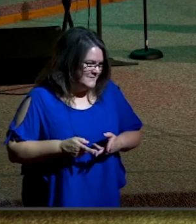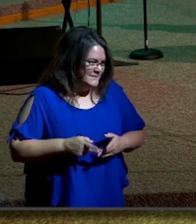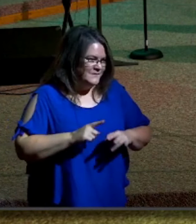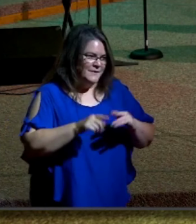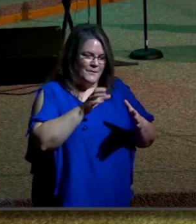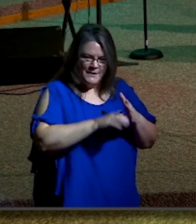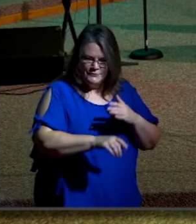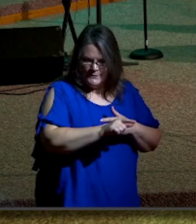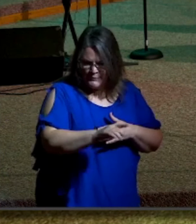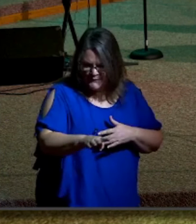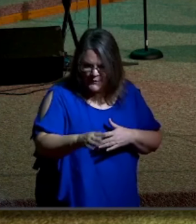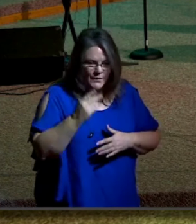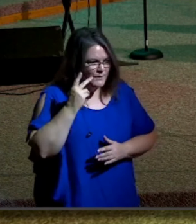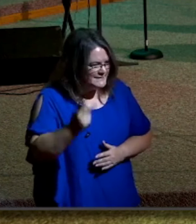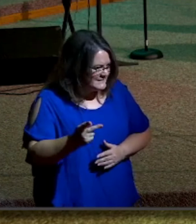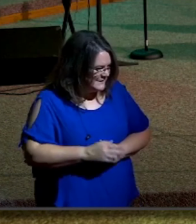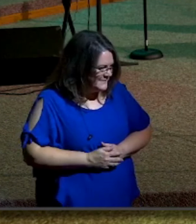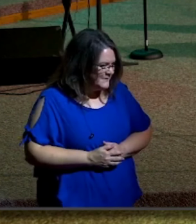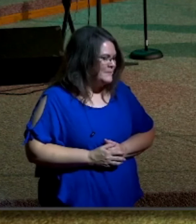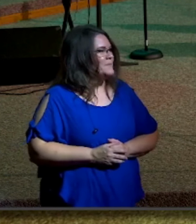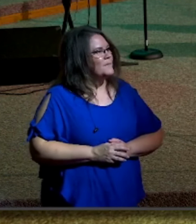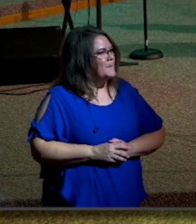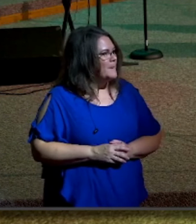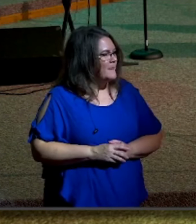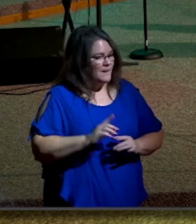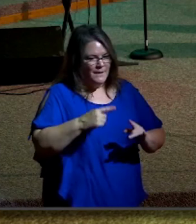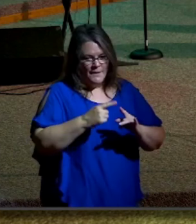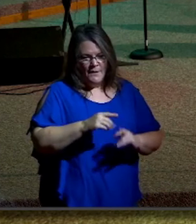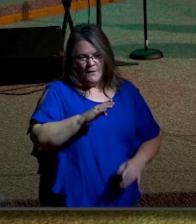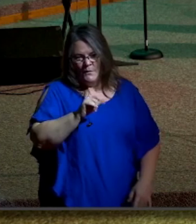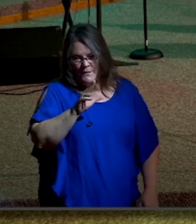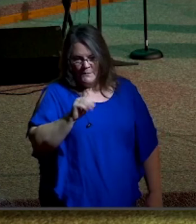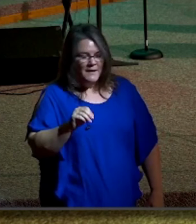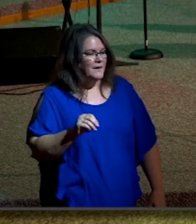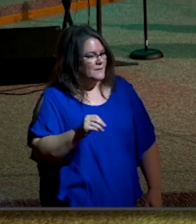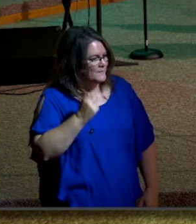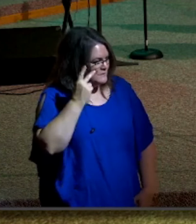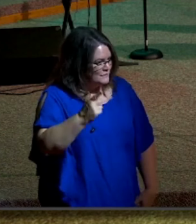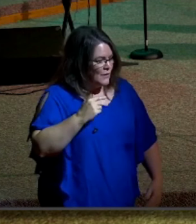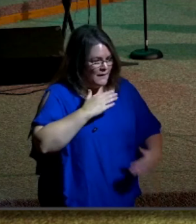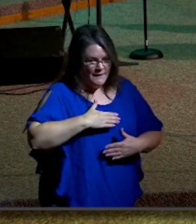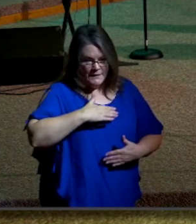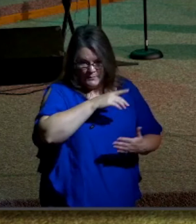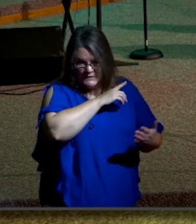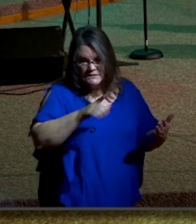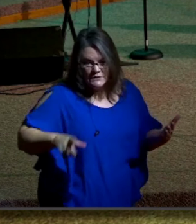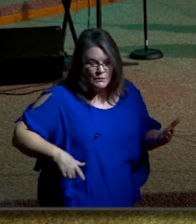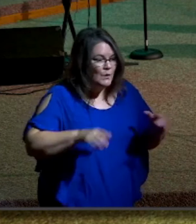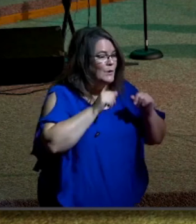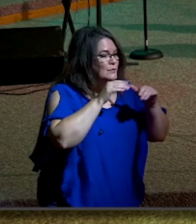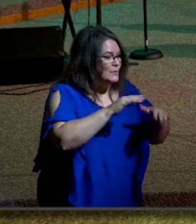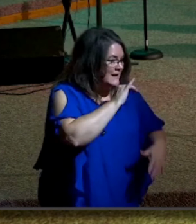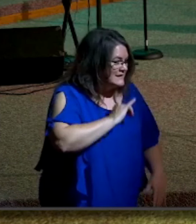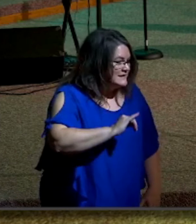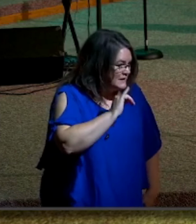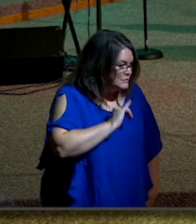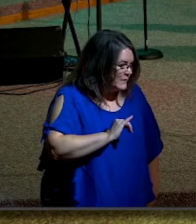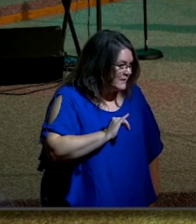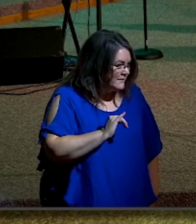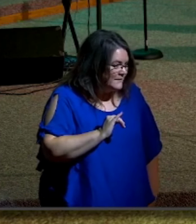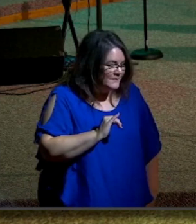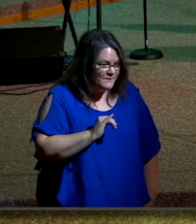24, we see this. When Balaam saw that it pleased the Lord to bless Israel, he did